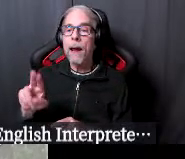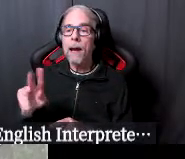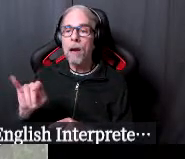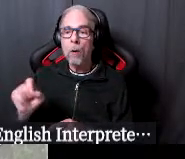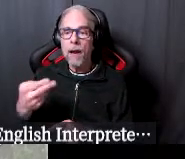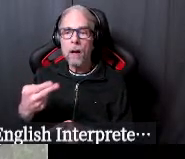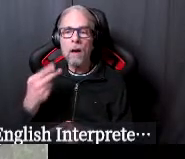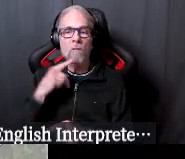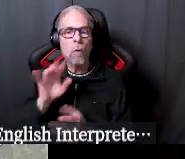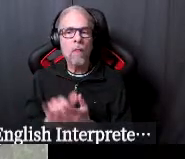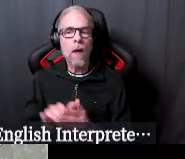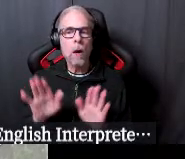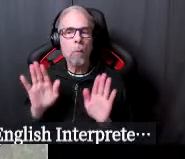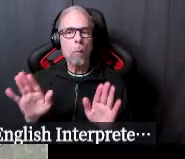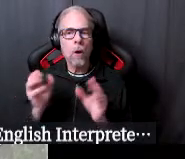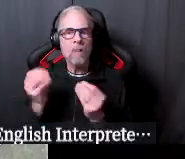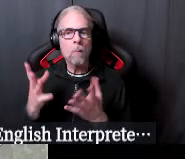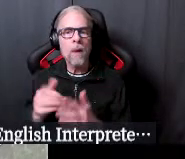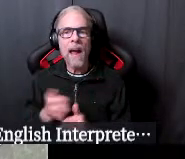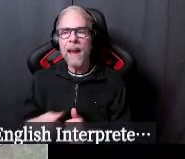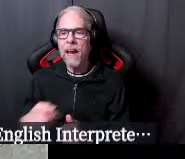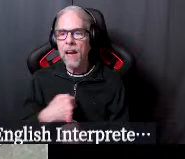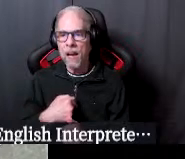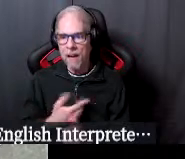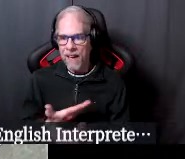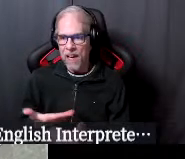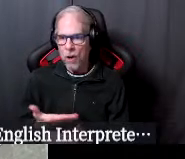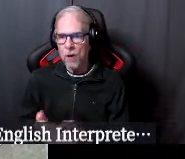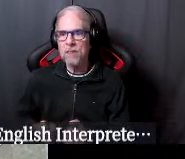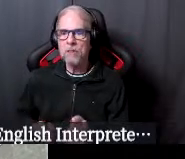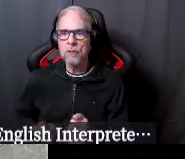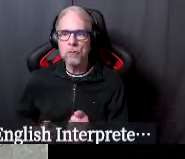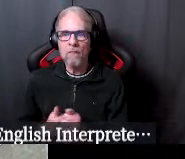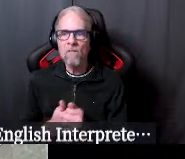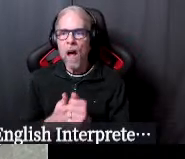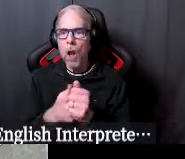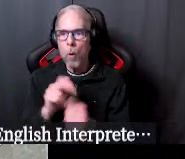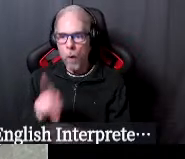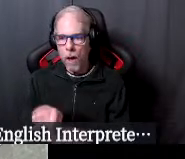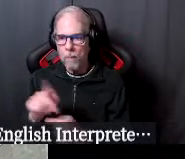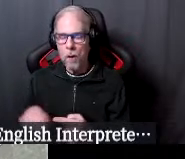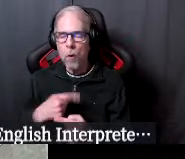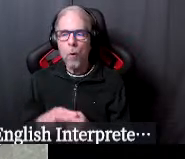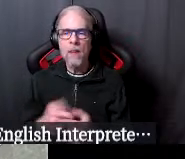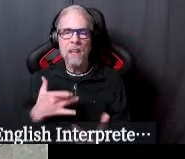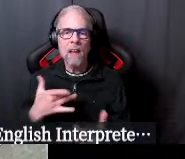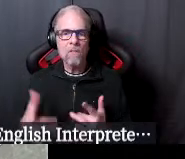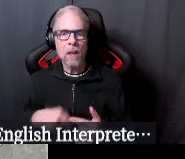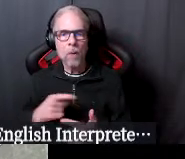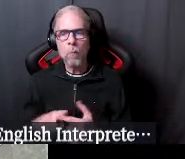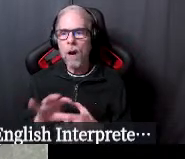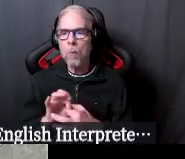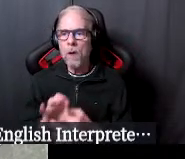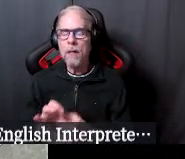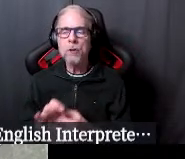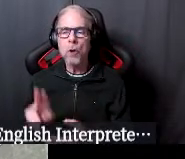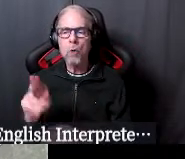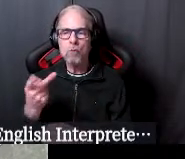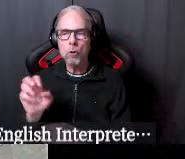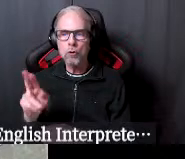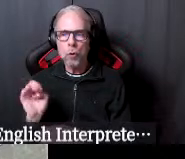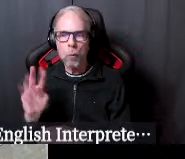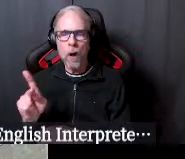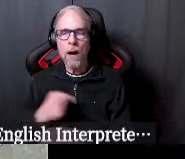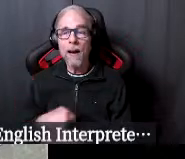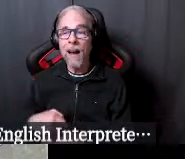information. I'm here to just piggyback off of the sentiments regarding Rooster Rock. I'm relatively new to living in Oregon, but I think it's